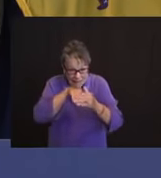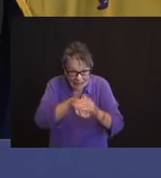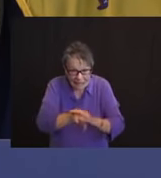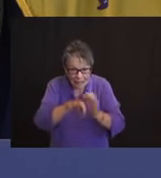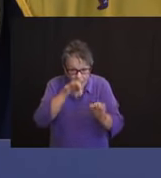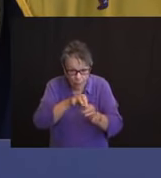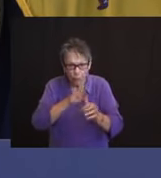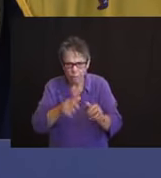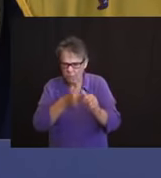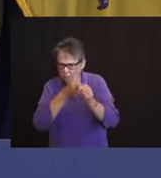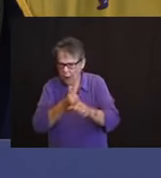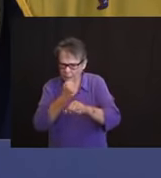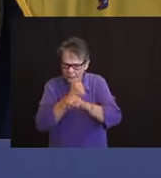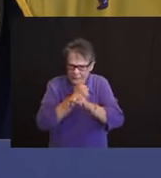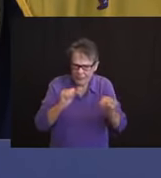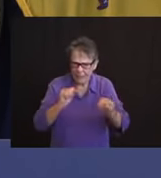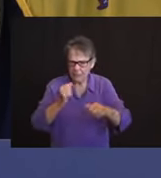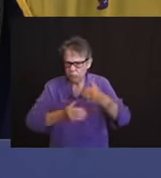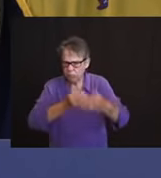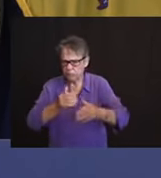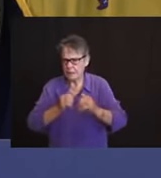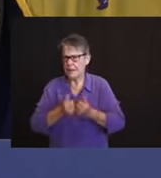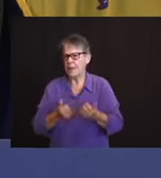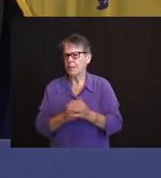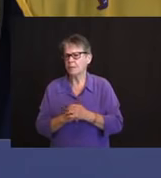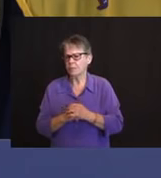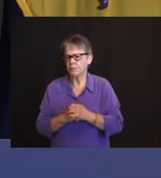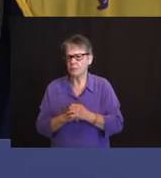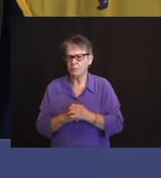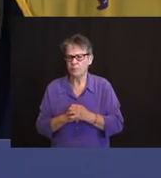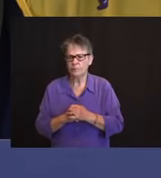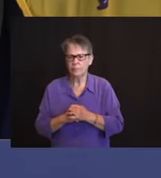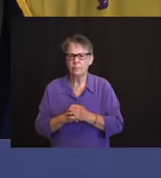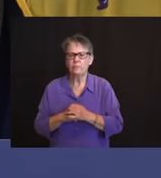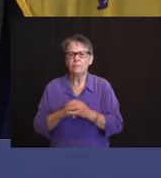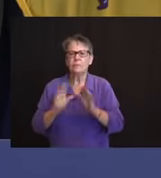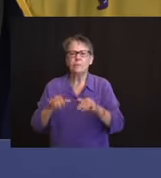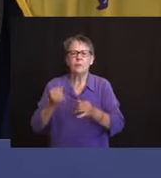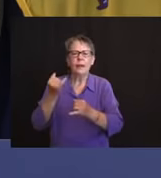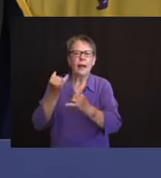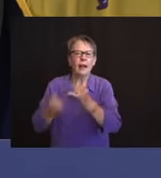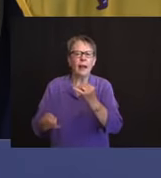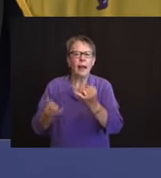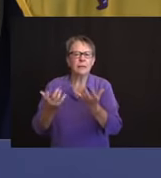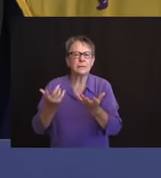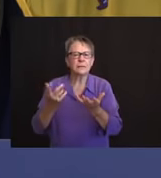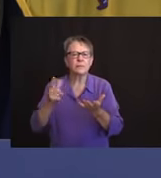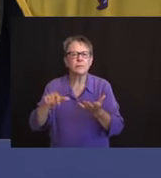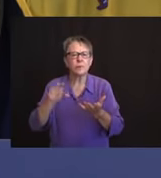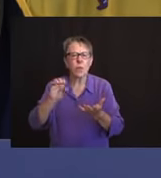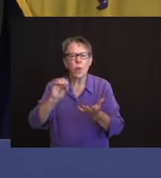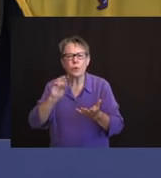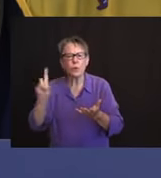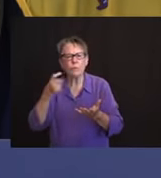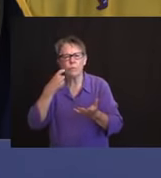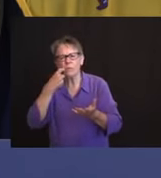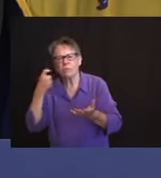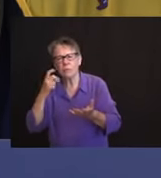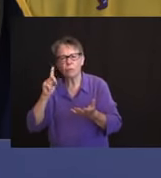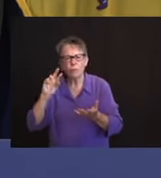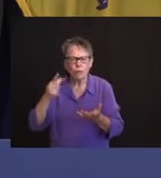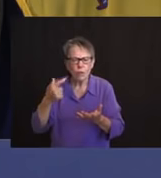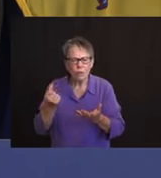Okay, thanks, Governor. On the overdose problem that we're noticing, do we have a